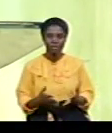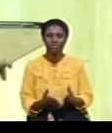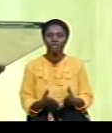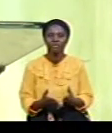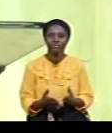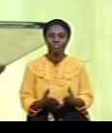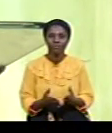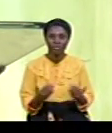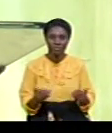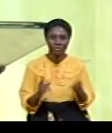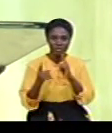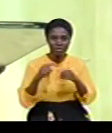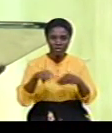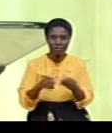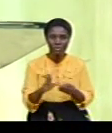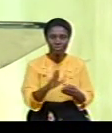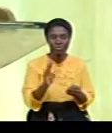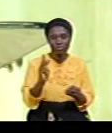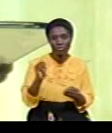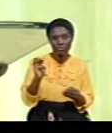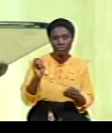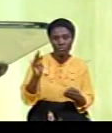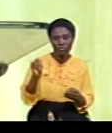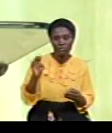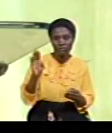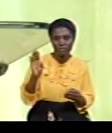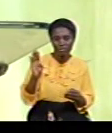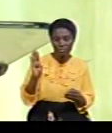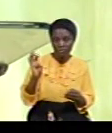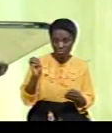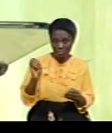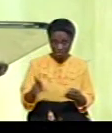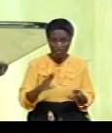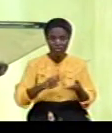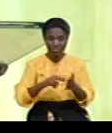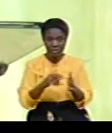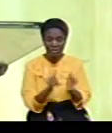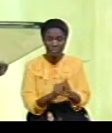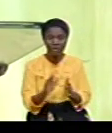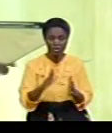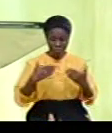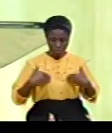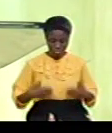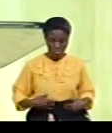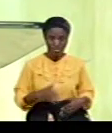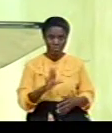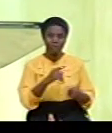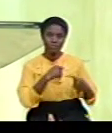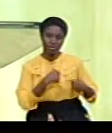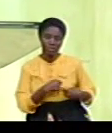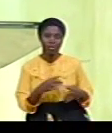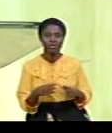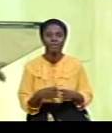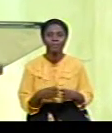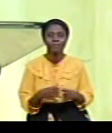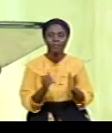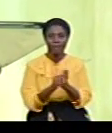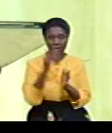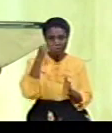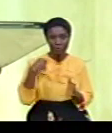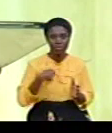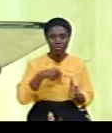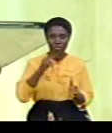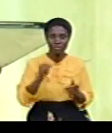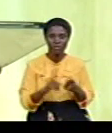your members, it means your body, your heart. And that's why we need to take